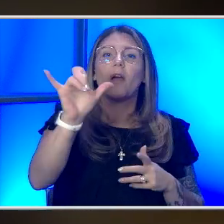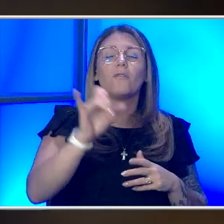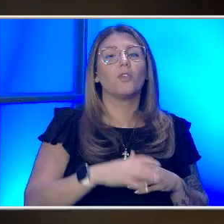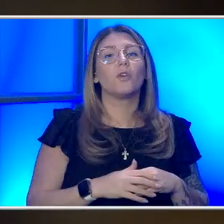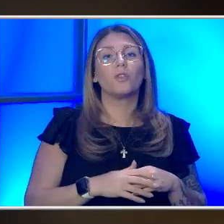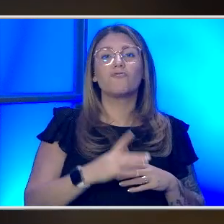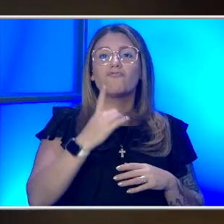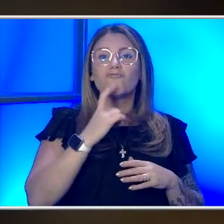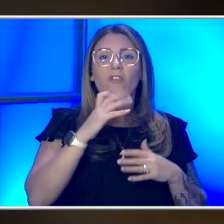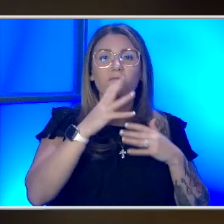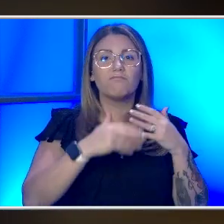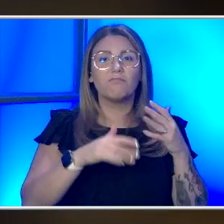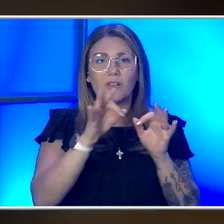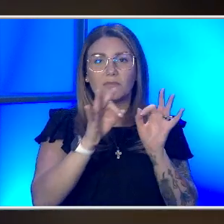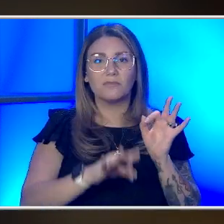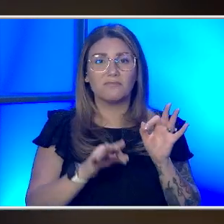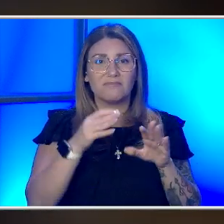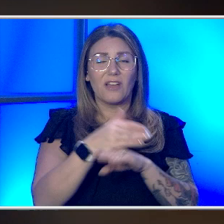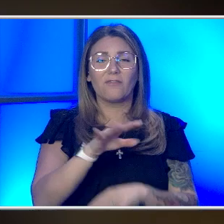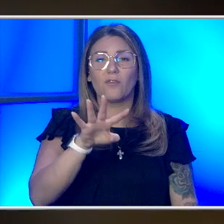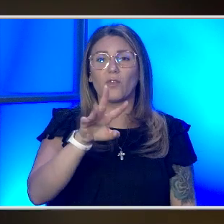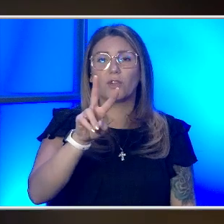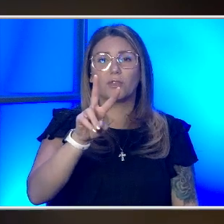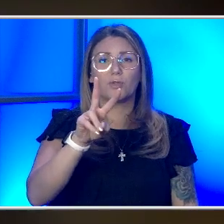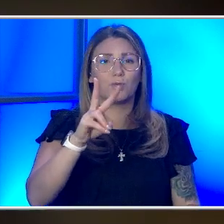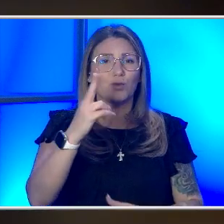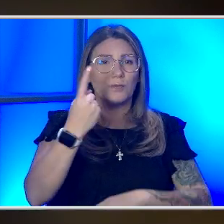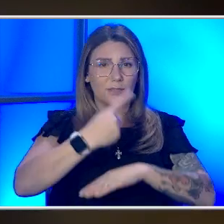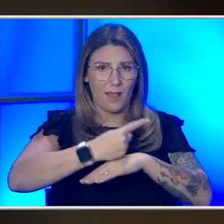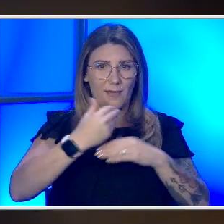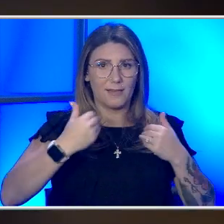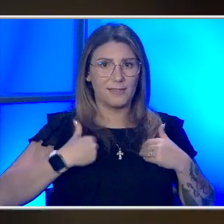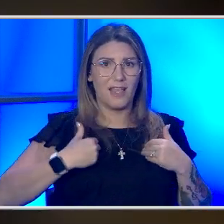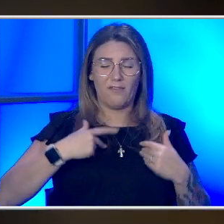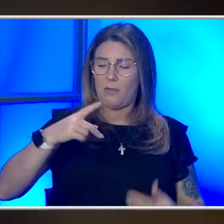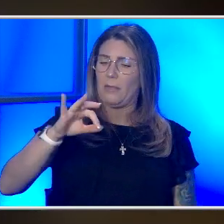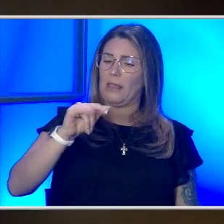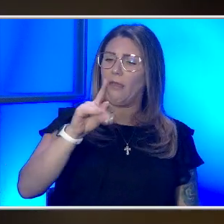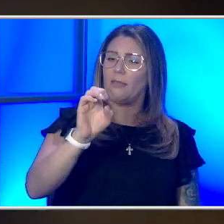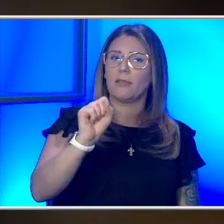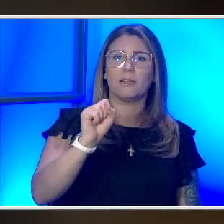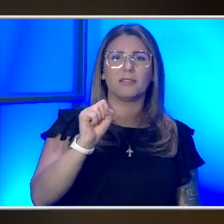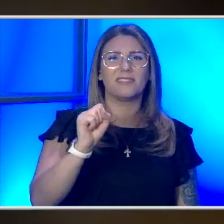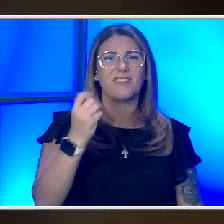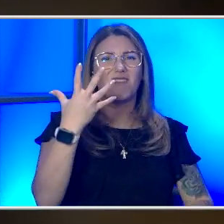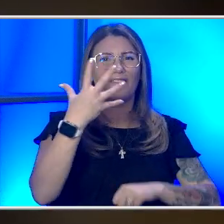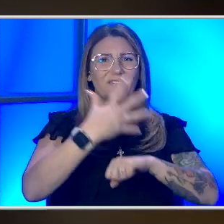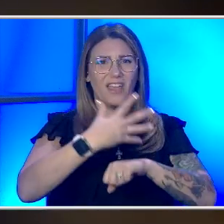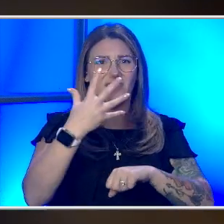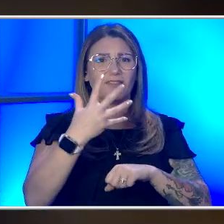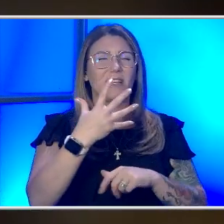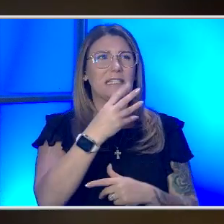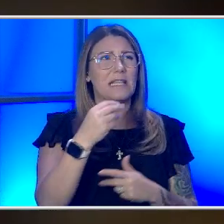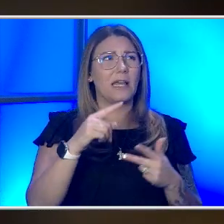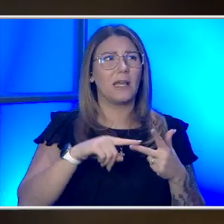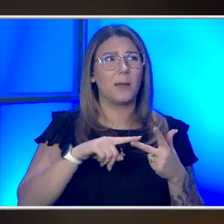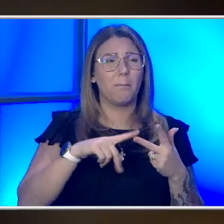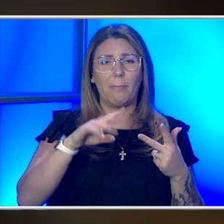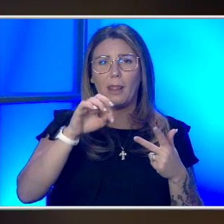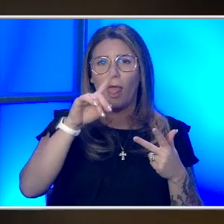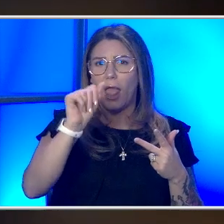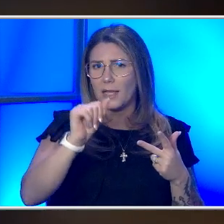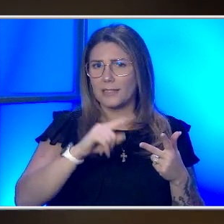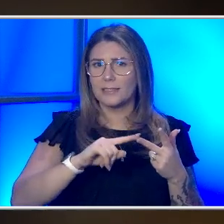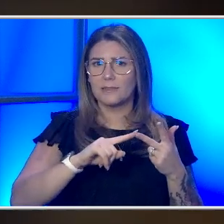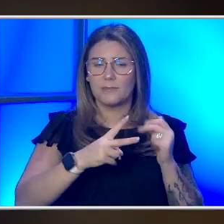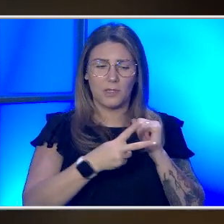after 42 days on the shelf. Platelets expire about 5 days on the shelf, and I believe plasma can be stored and frozen for up to a